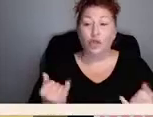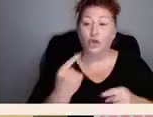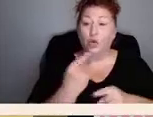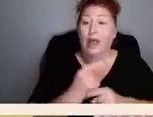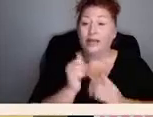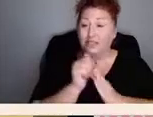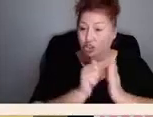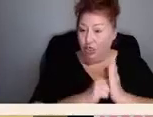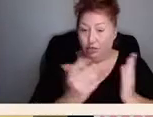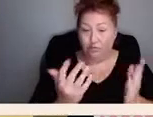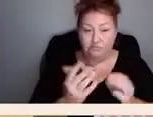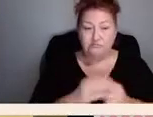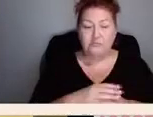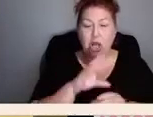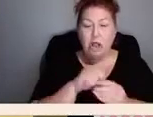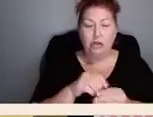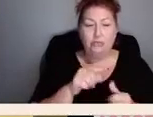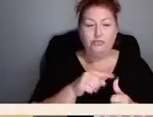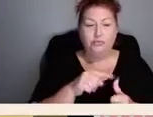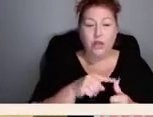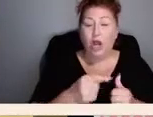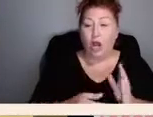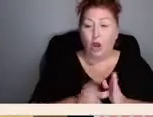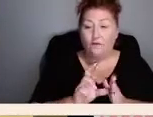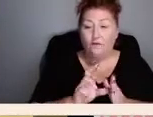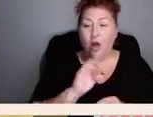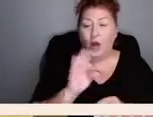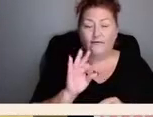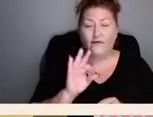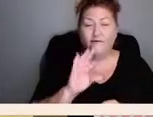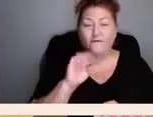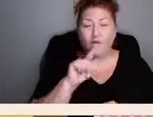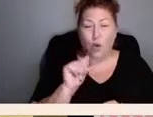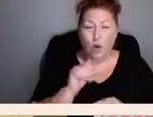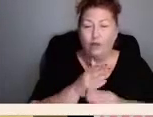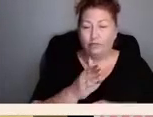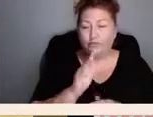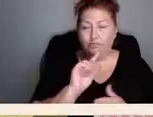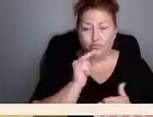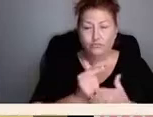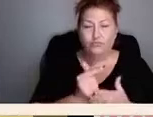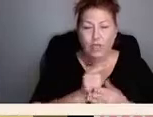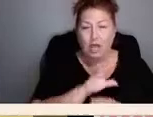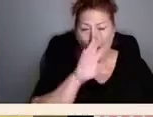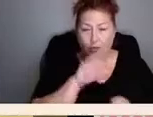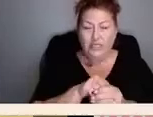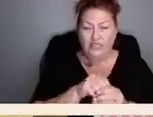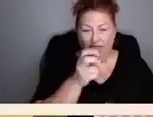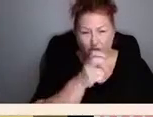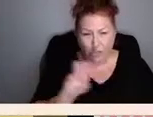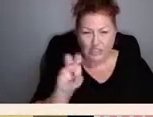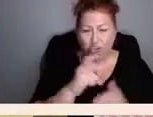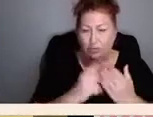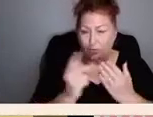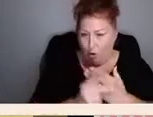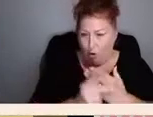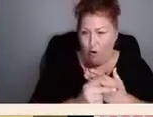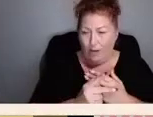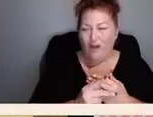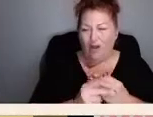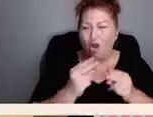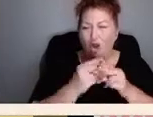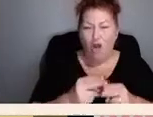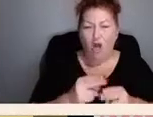Today's agenda includes an overview of the Florida Post-Secondary Comprehensive Transition Program known